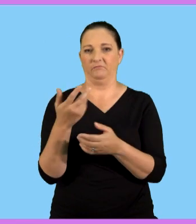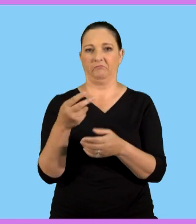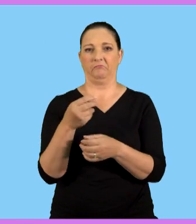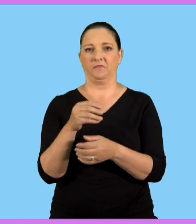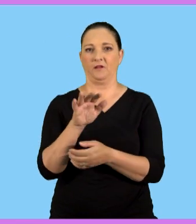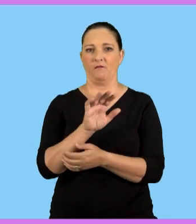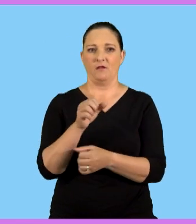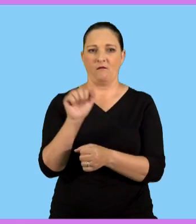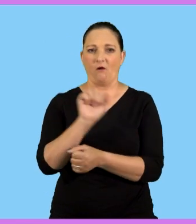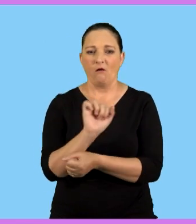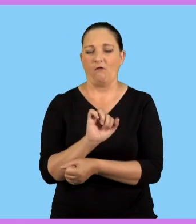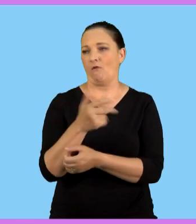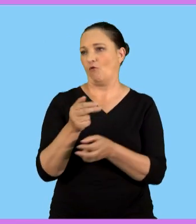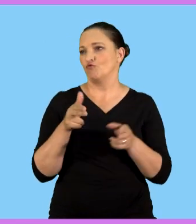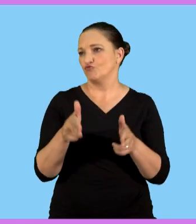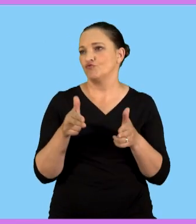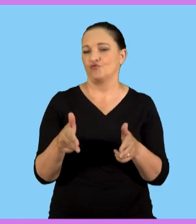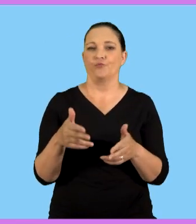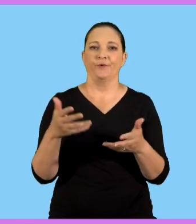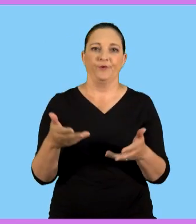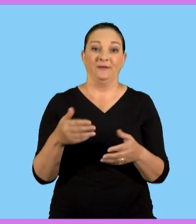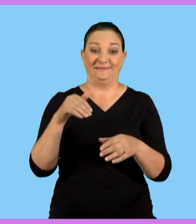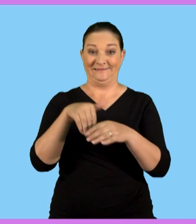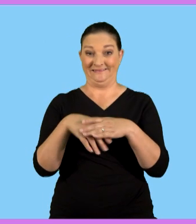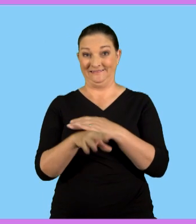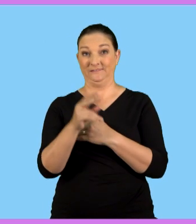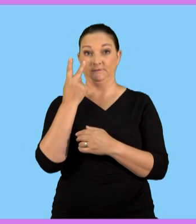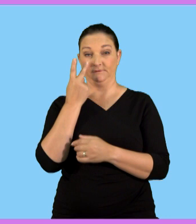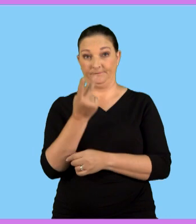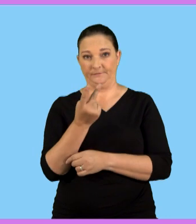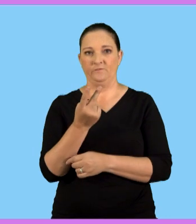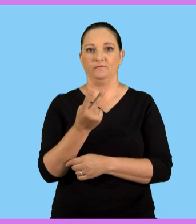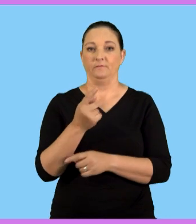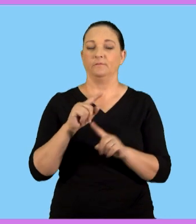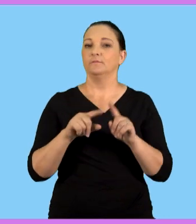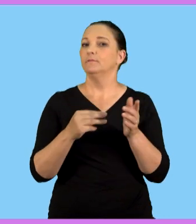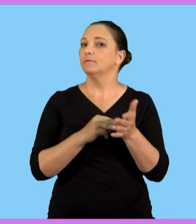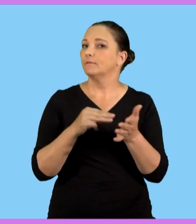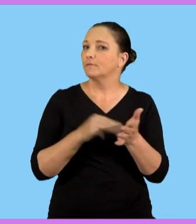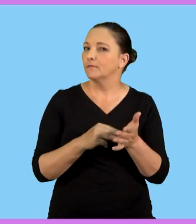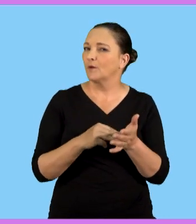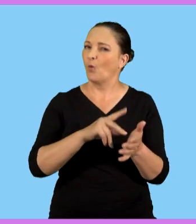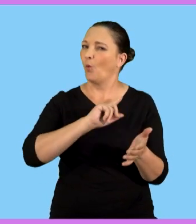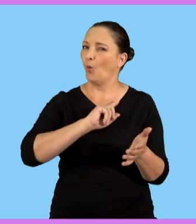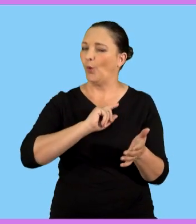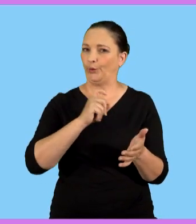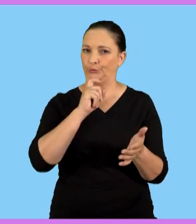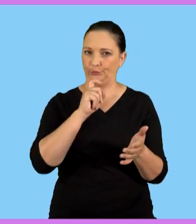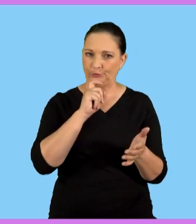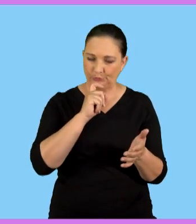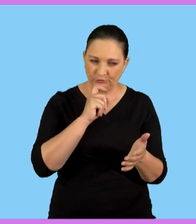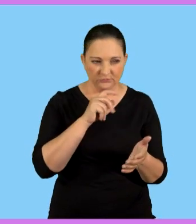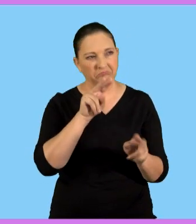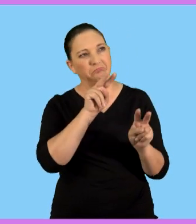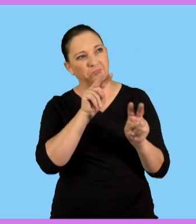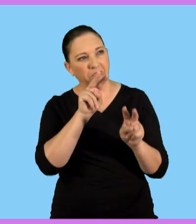the platforms or as printed timetables. Also important is that the primary function is to help users,